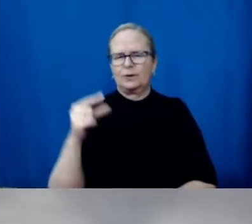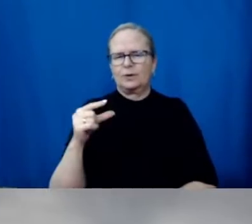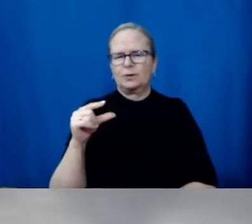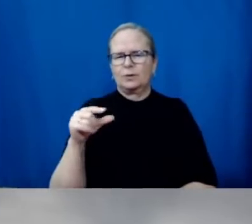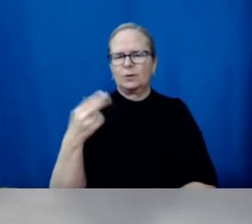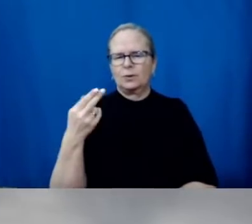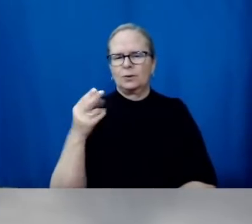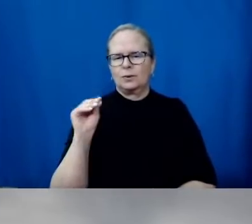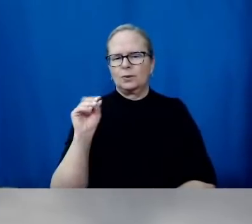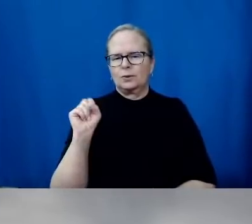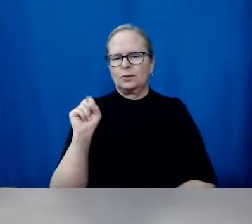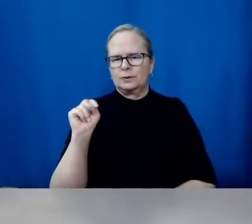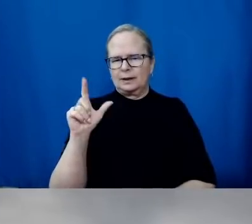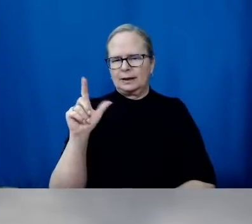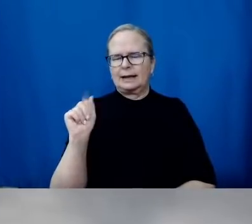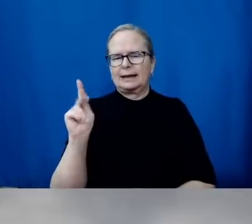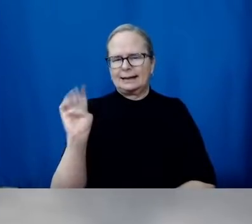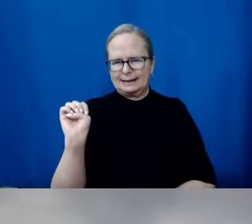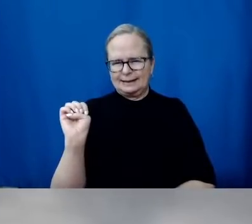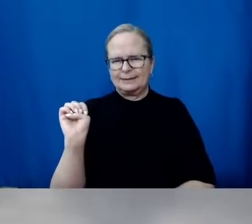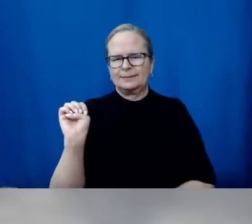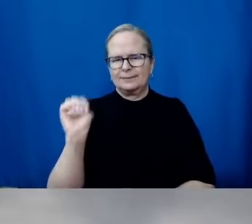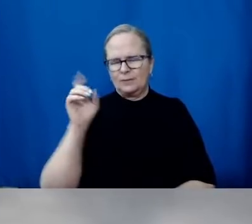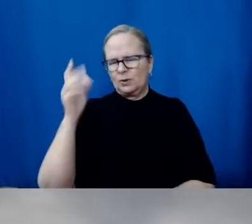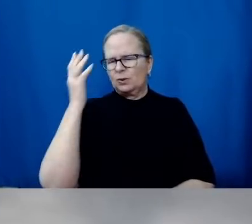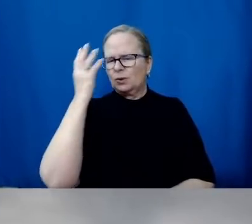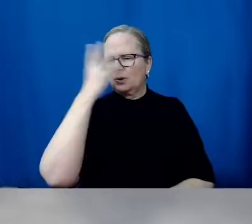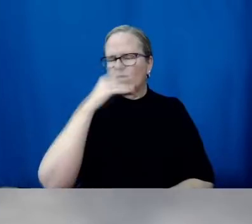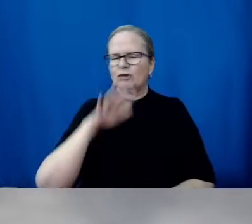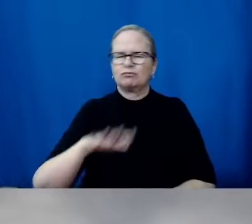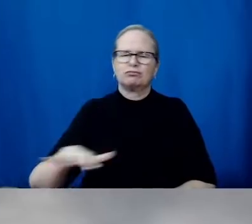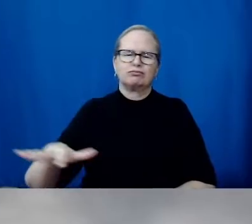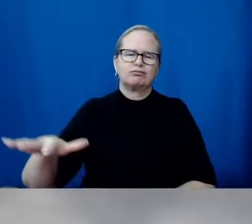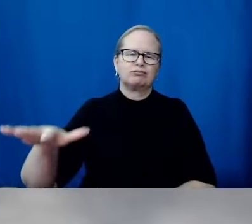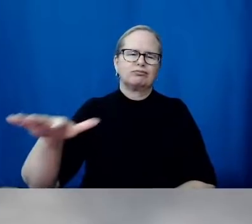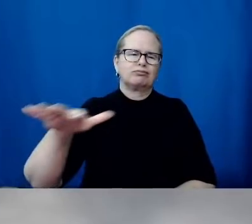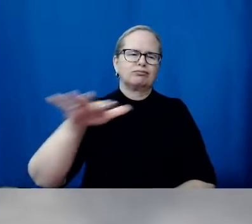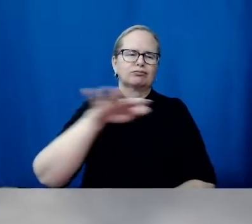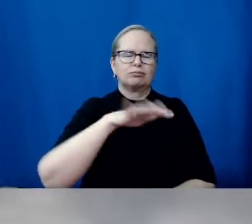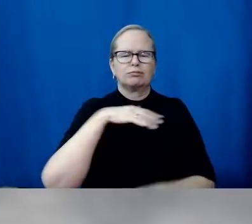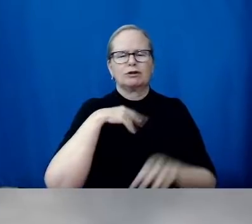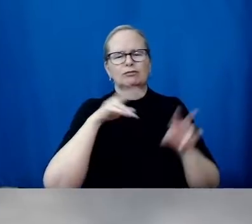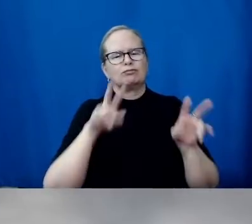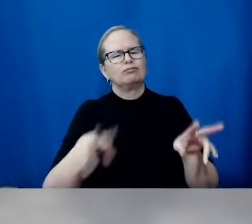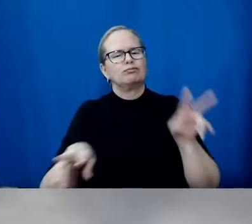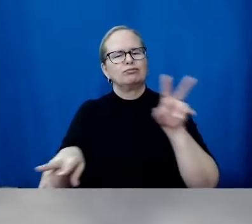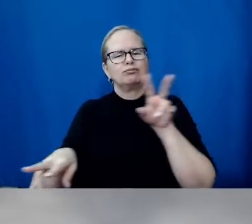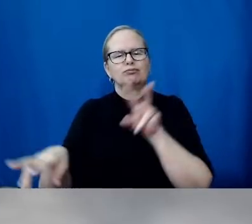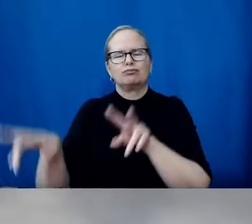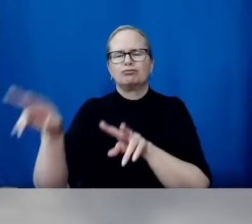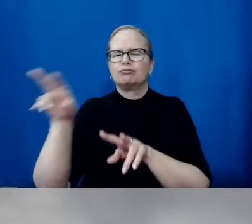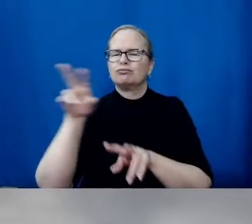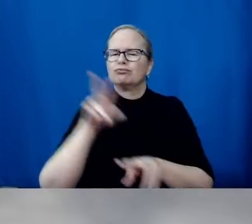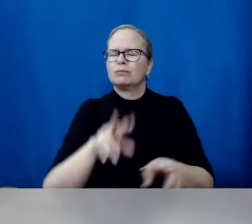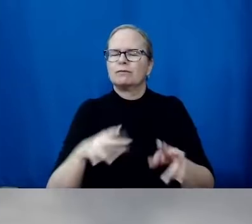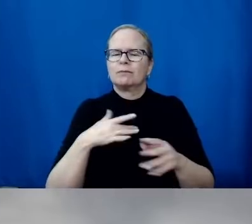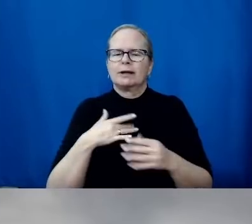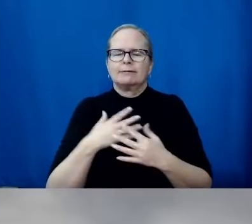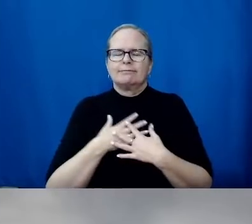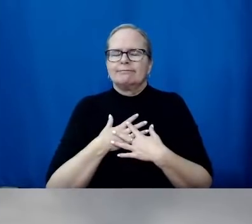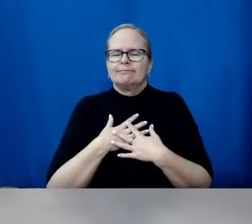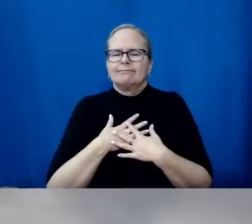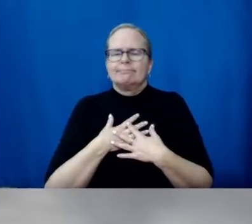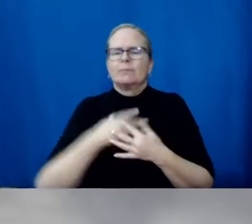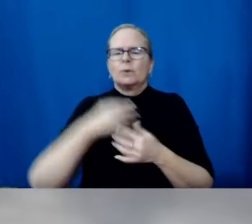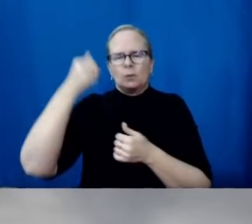on Ghost Lake, and looking at the beautiful vistas and the beautiful snow, and it just reminded me of